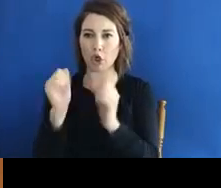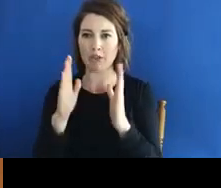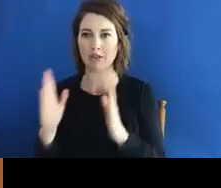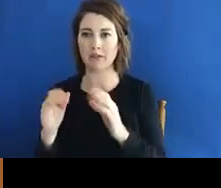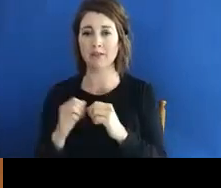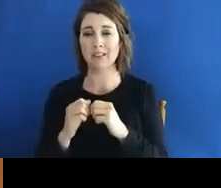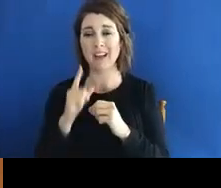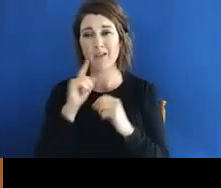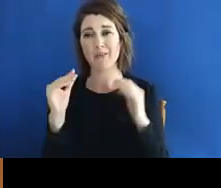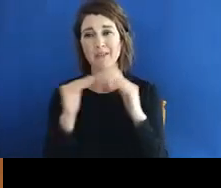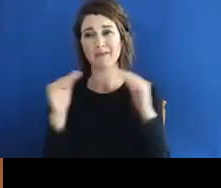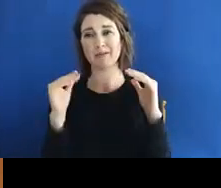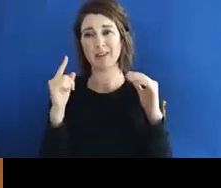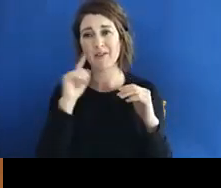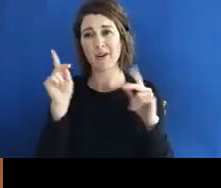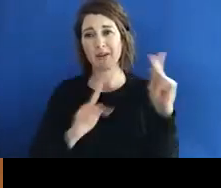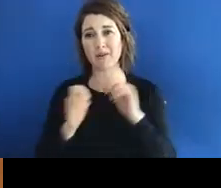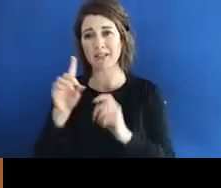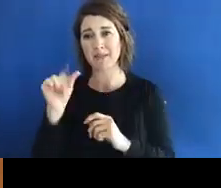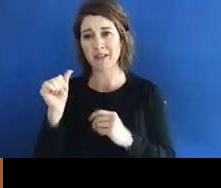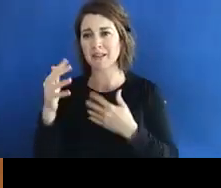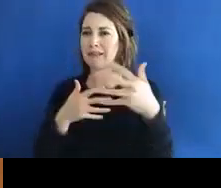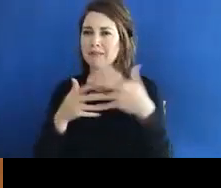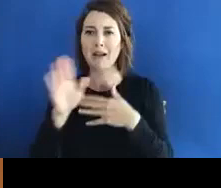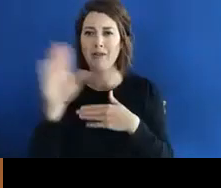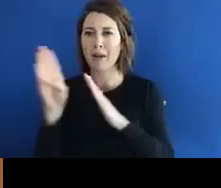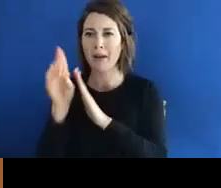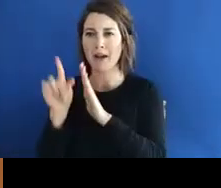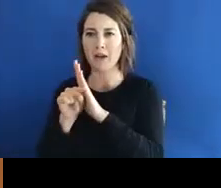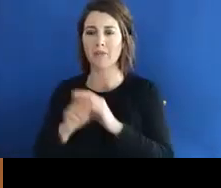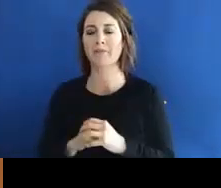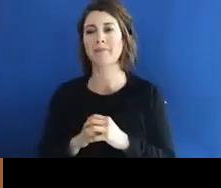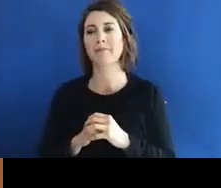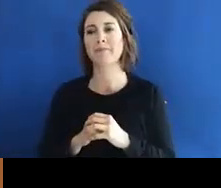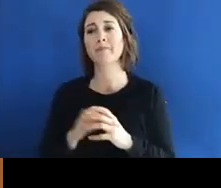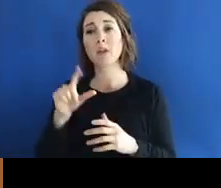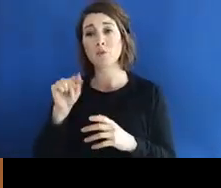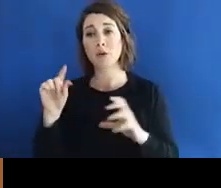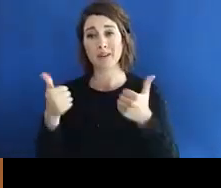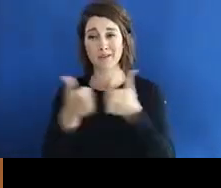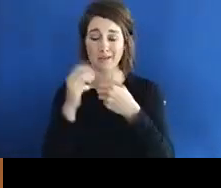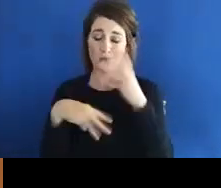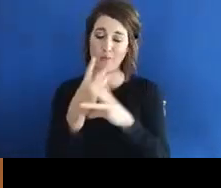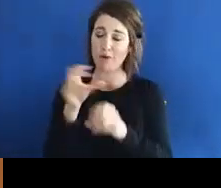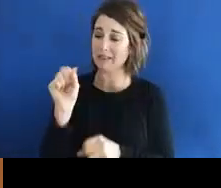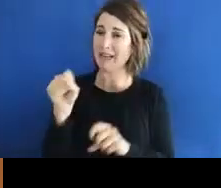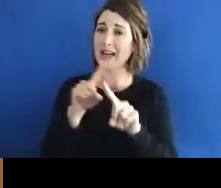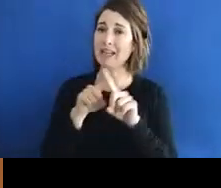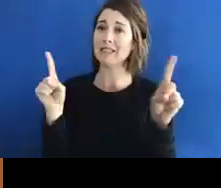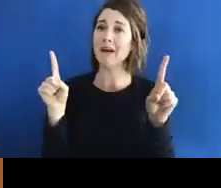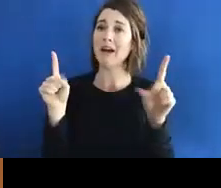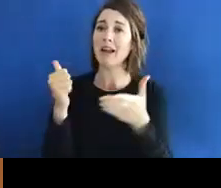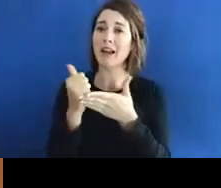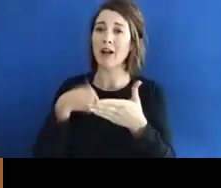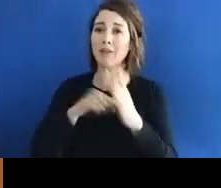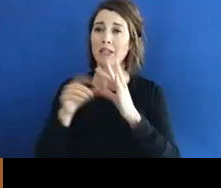disabilities, regardless of their background. 2020 has certainly challenged the world, but it has also brought many of us together to make